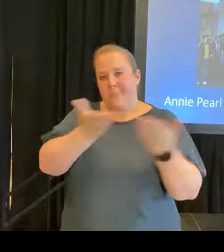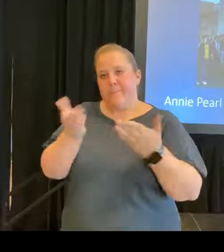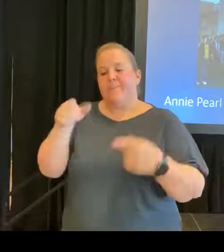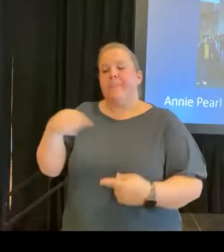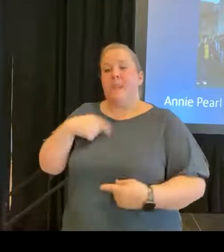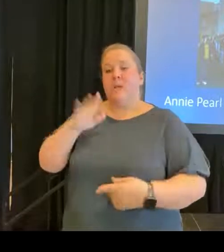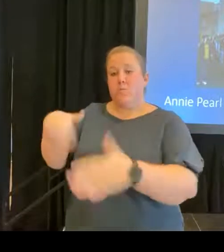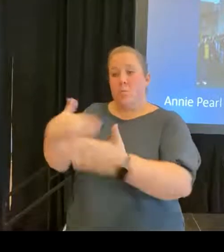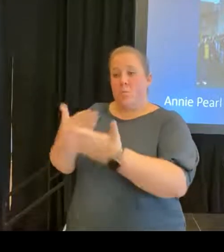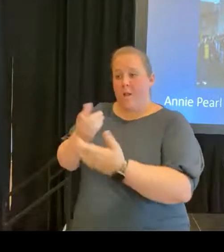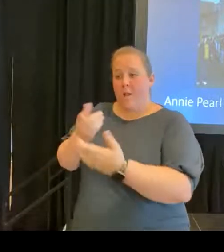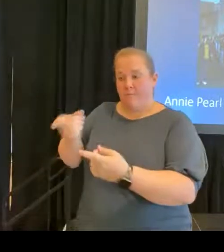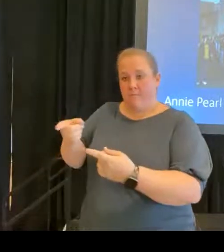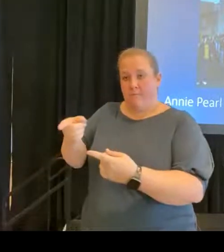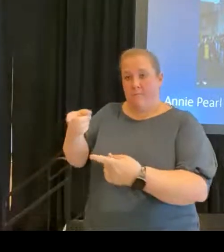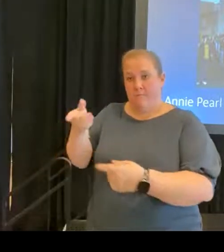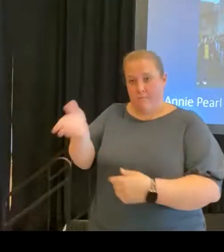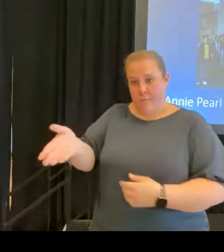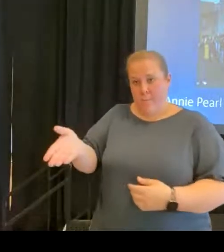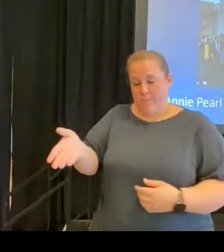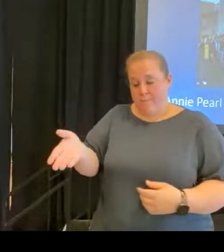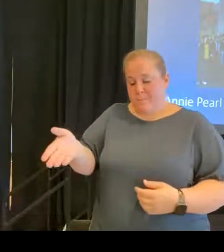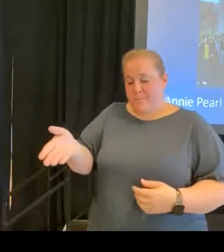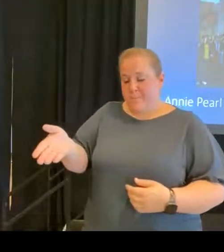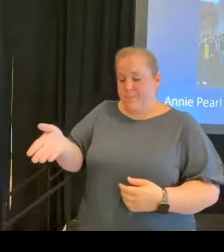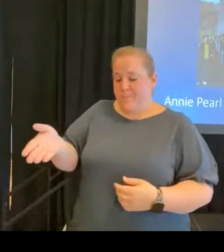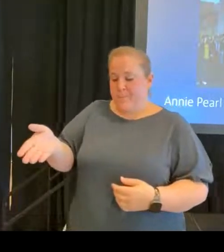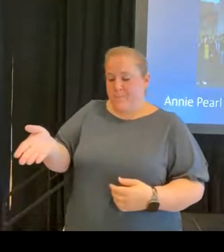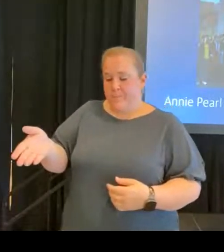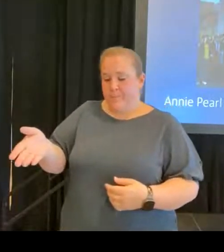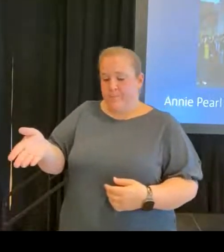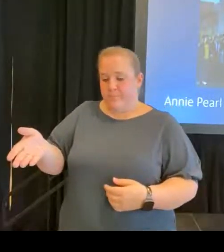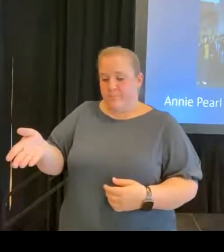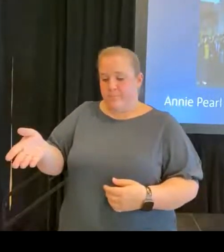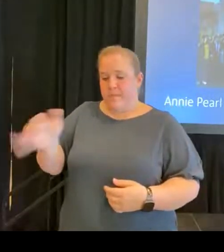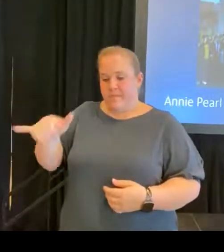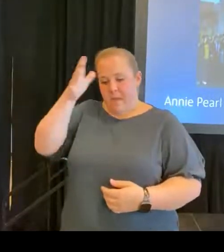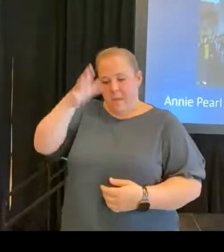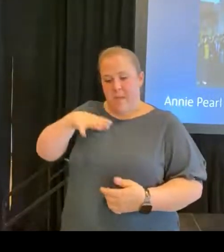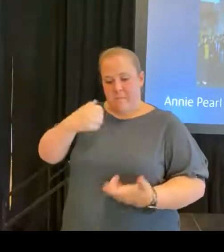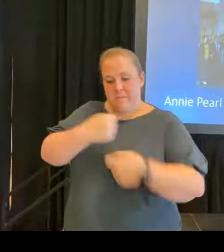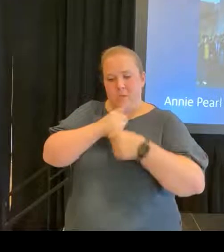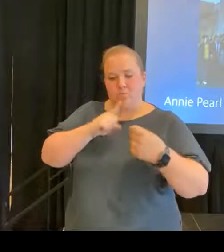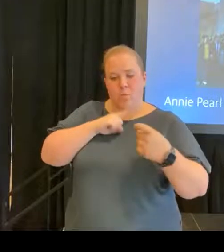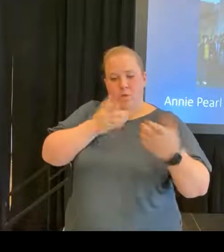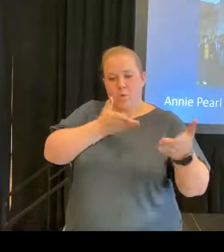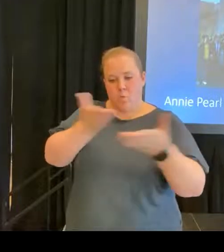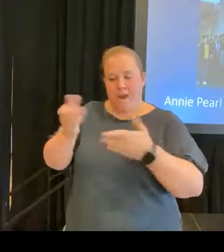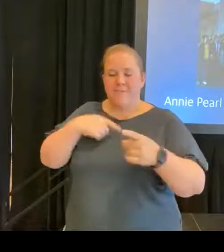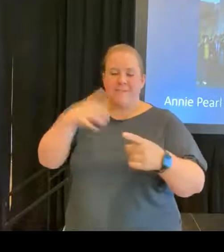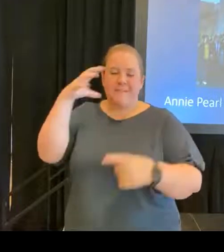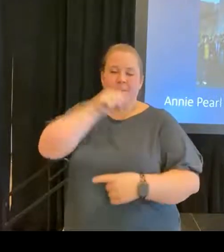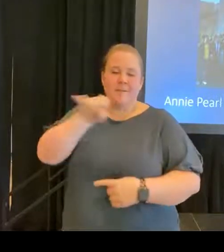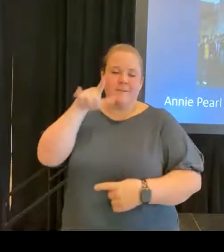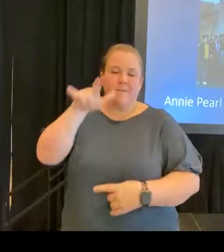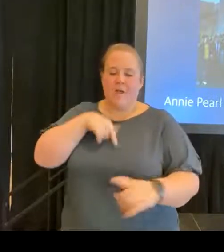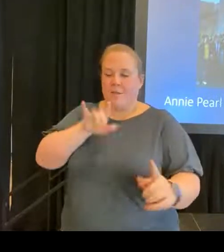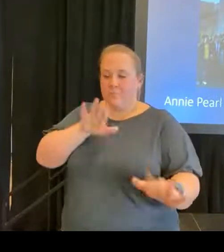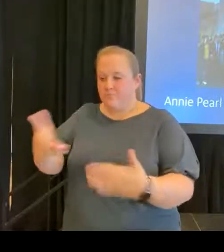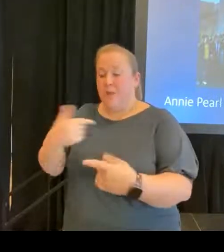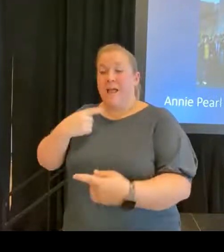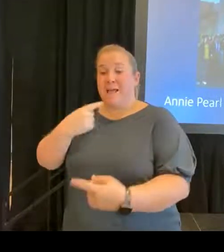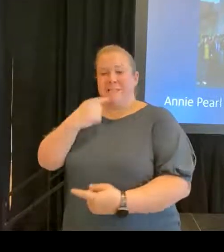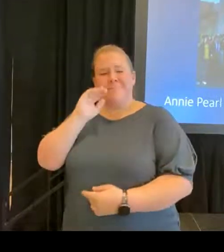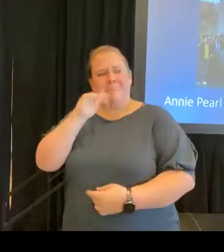once we got the man there and left him, I told him, I said, I'm hungry. So we stopped in